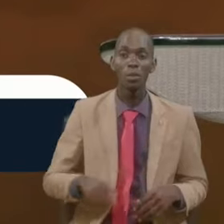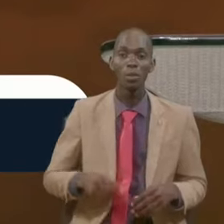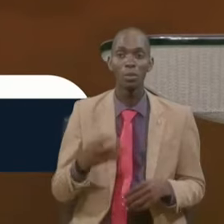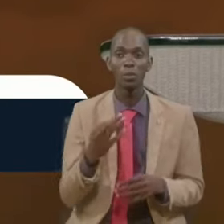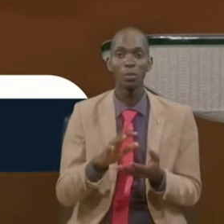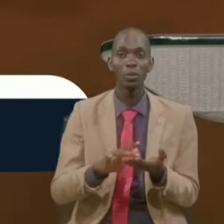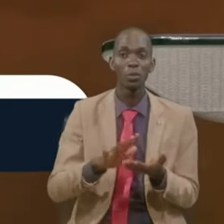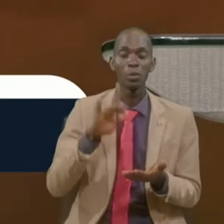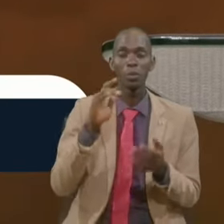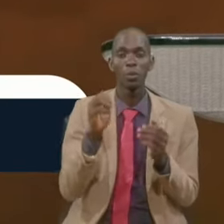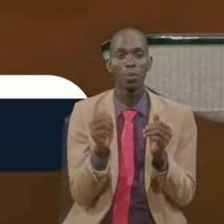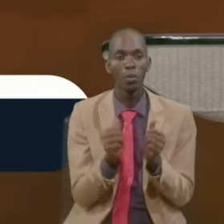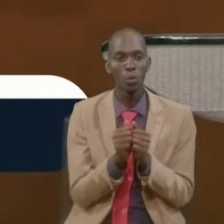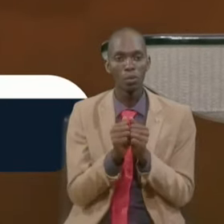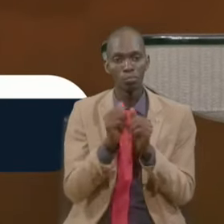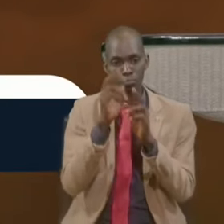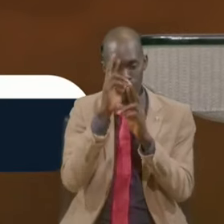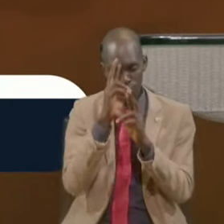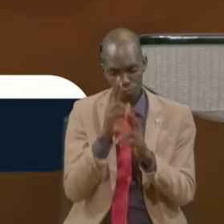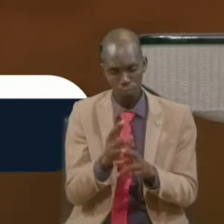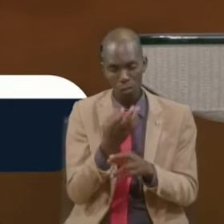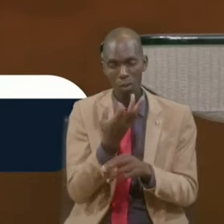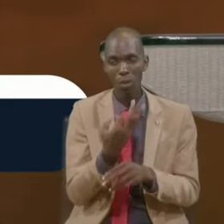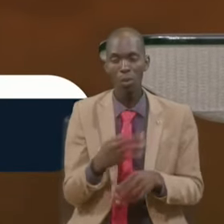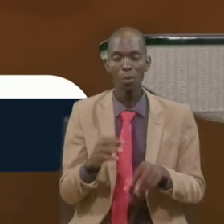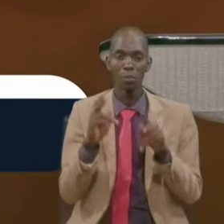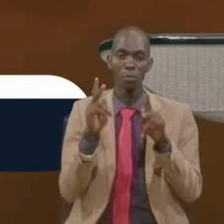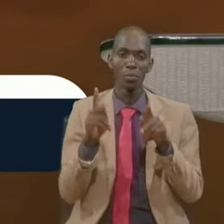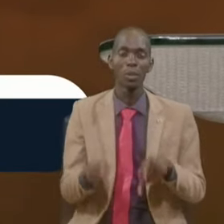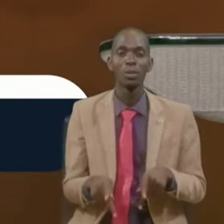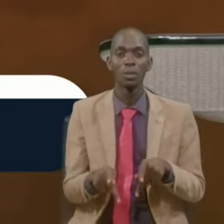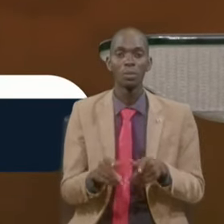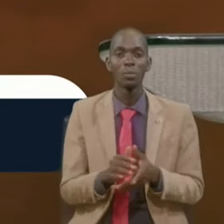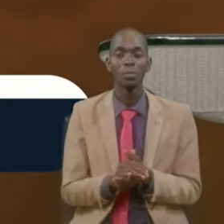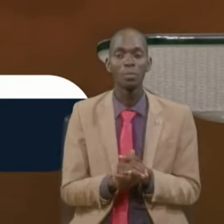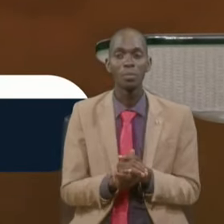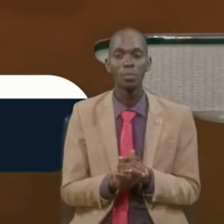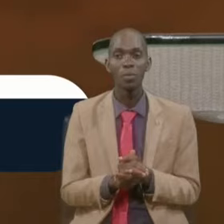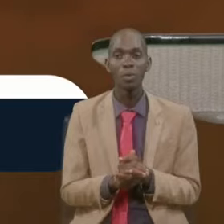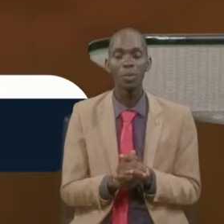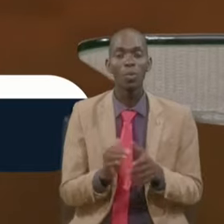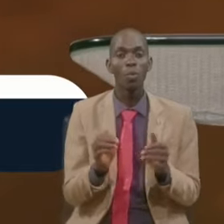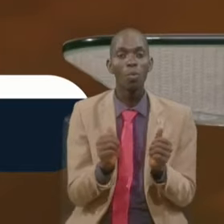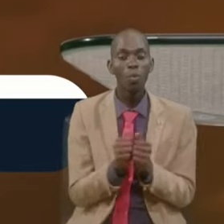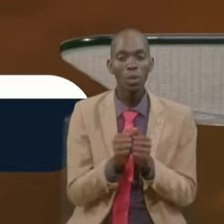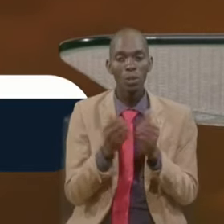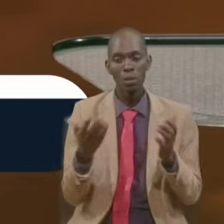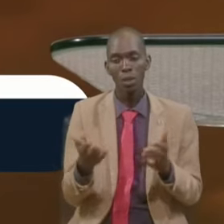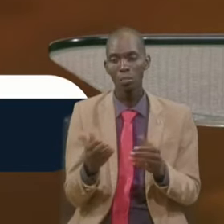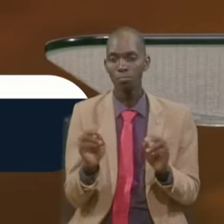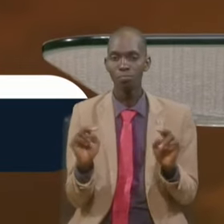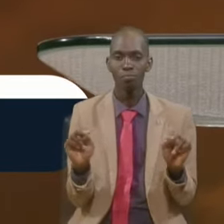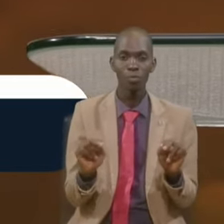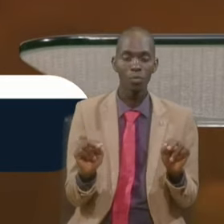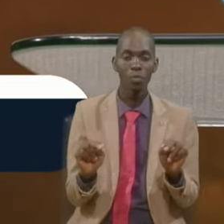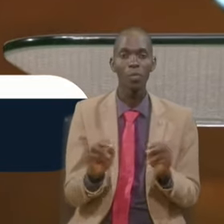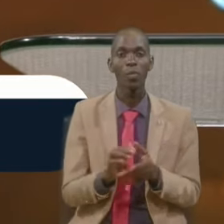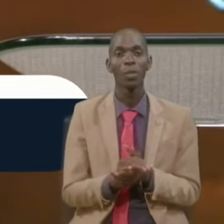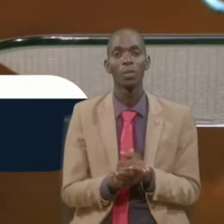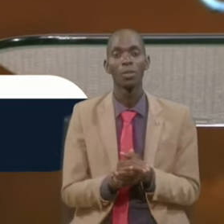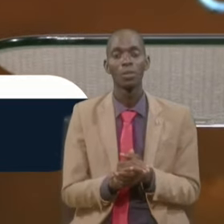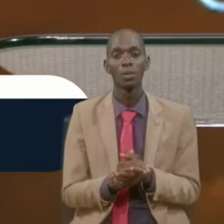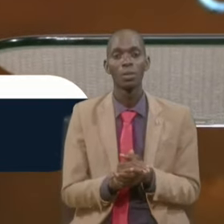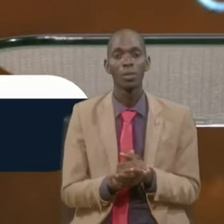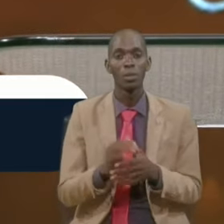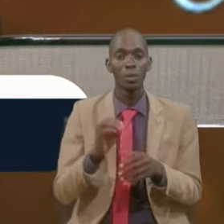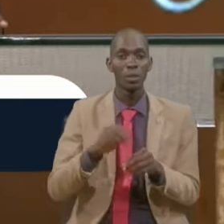glory, with respect of persons, with partiality. Look at verse 2. In verse 2